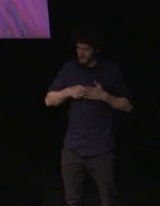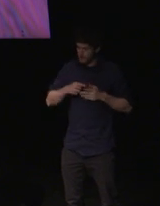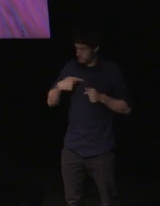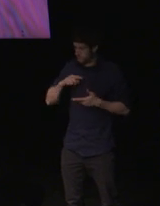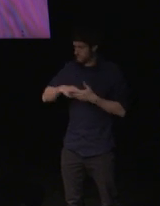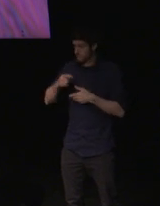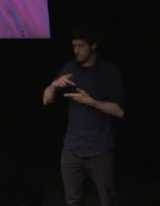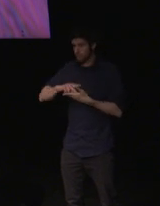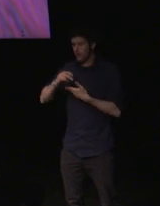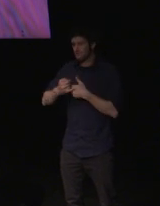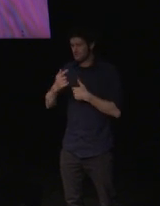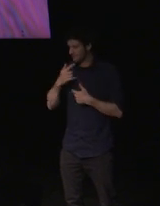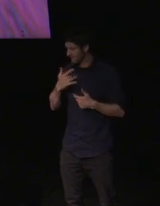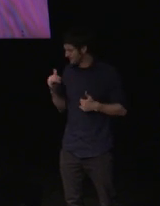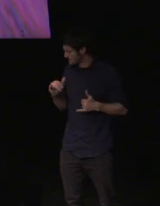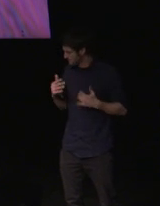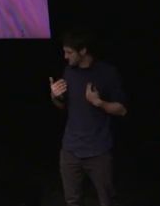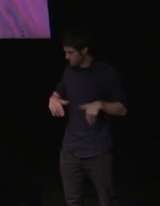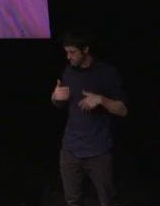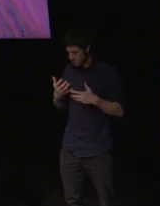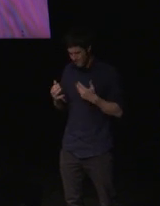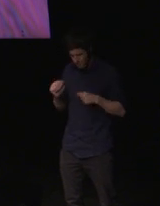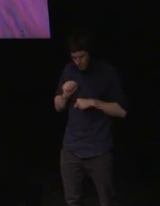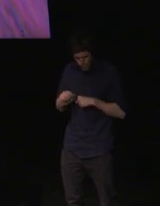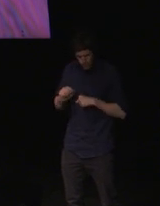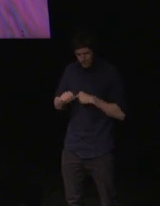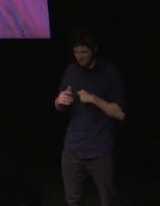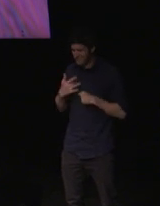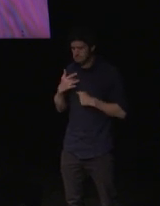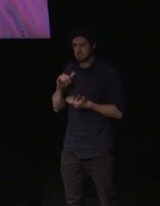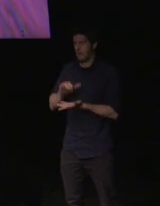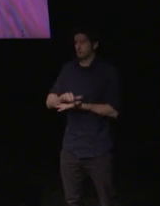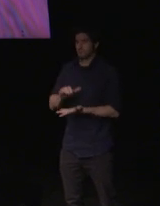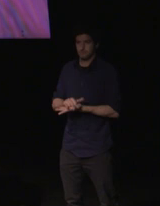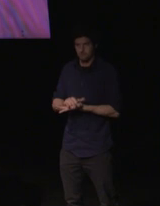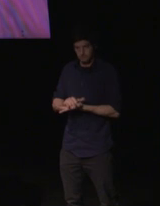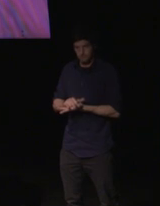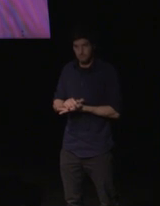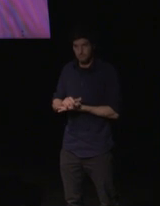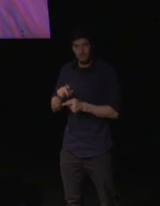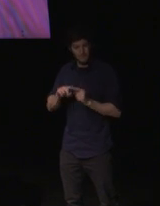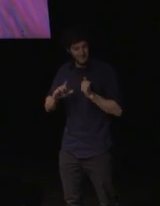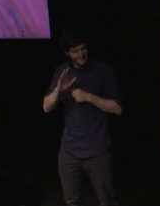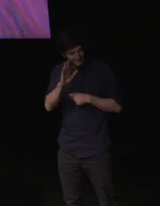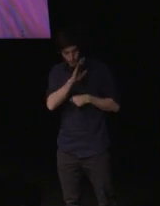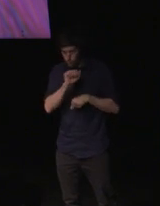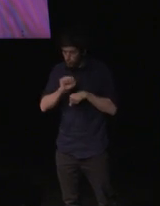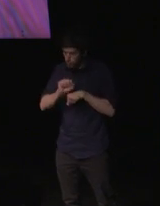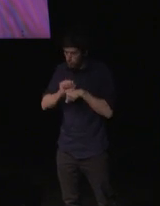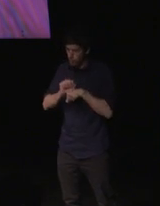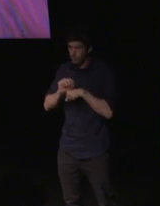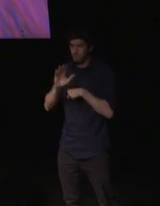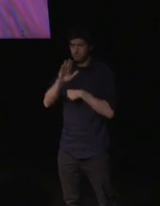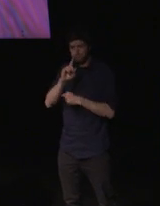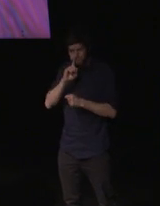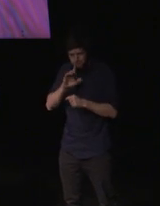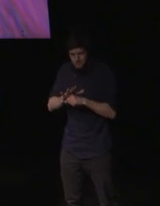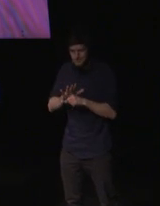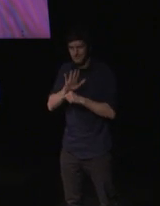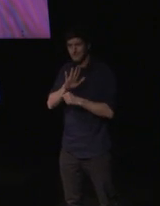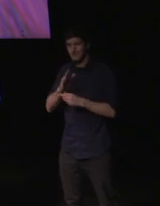impossible. But the passion and the dedication of all these people, you know, going above and